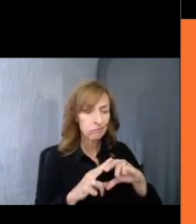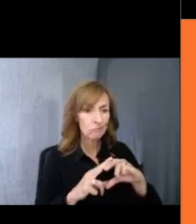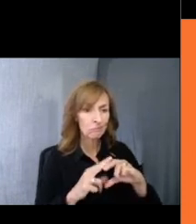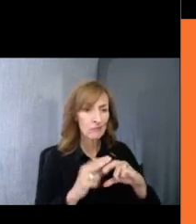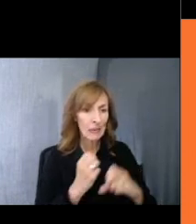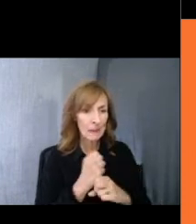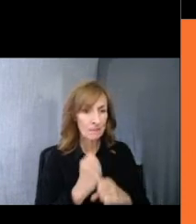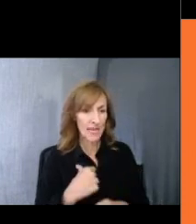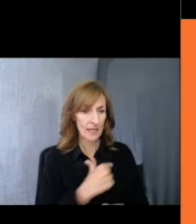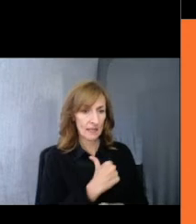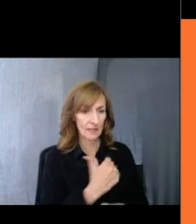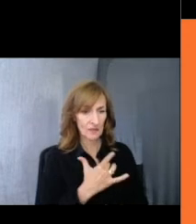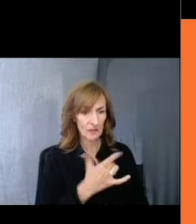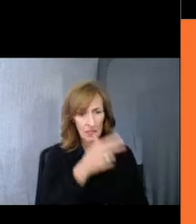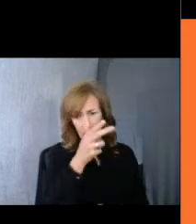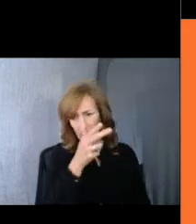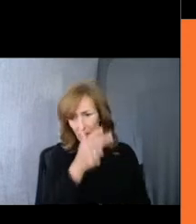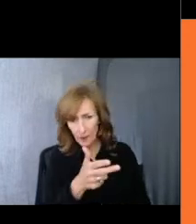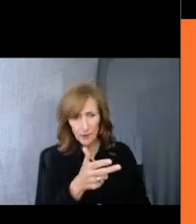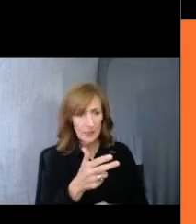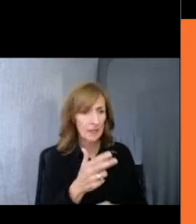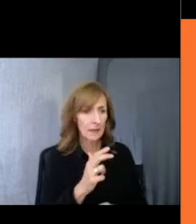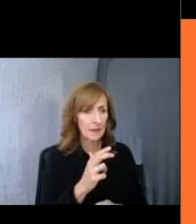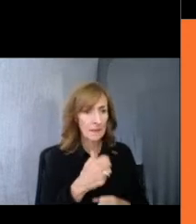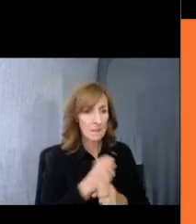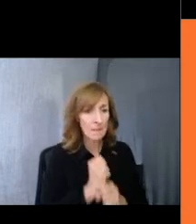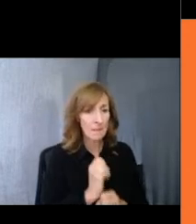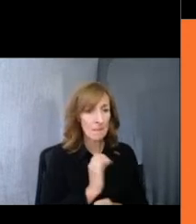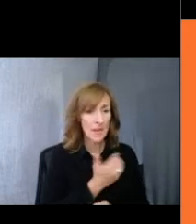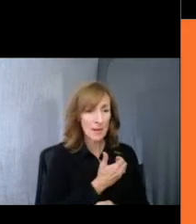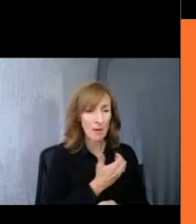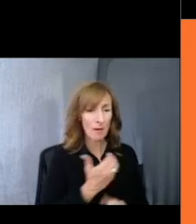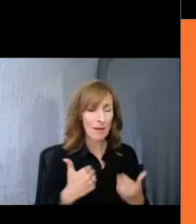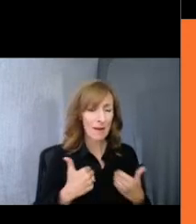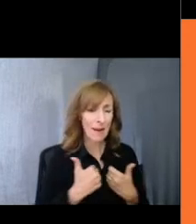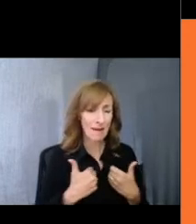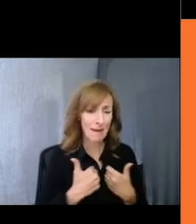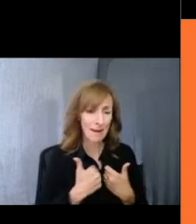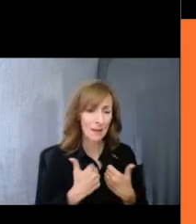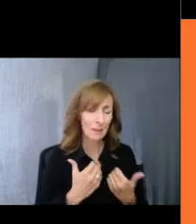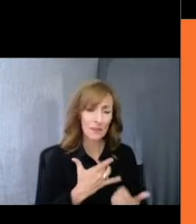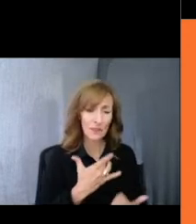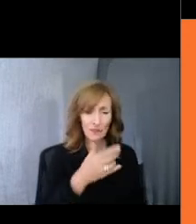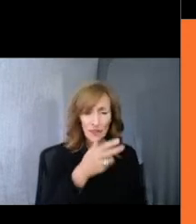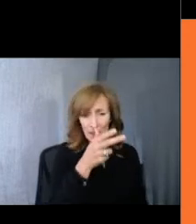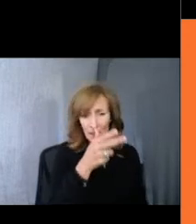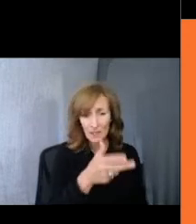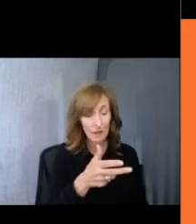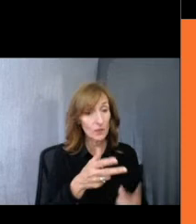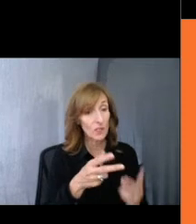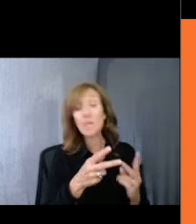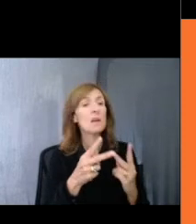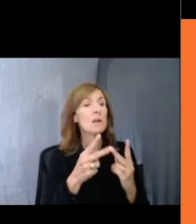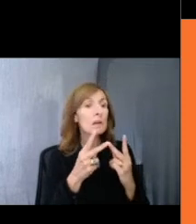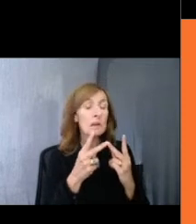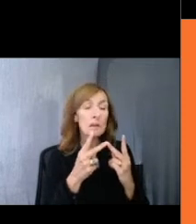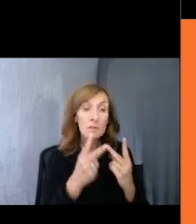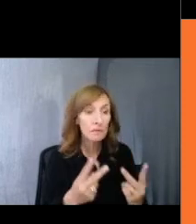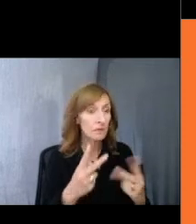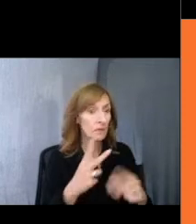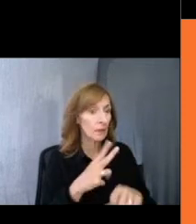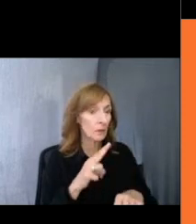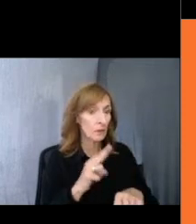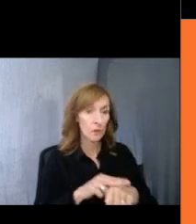lousy when those start to build up. It is, again, very normal process, but the kidneys are